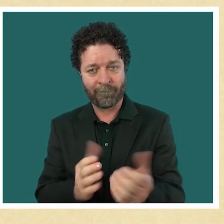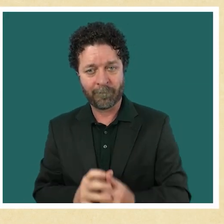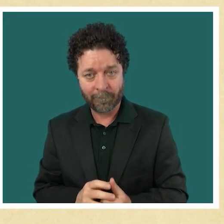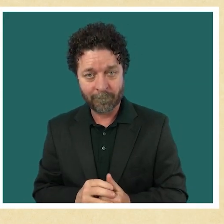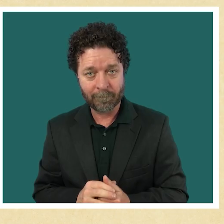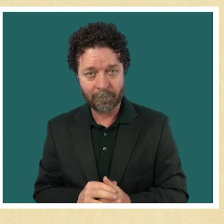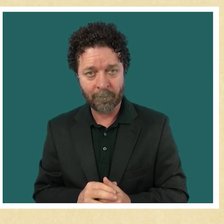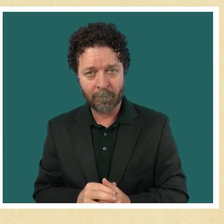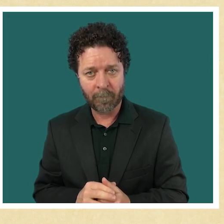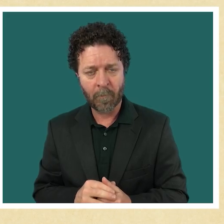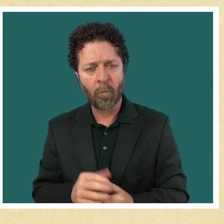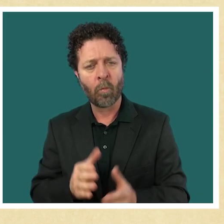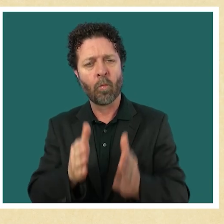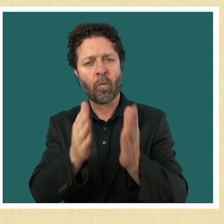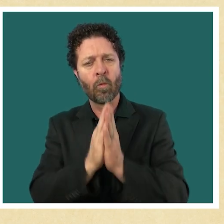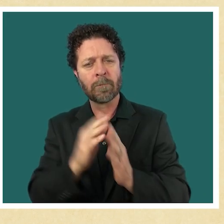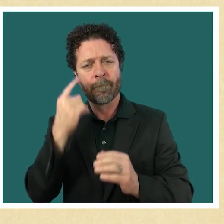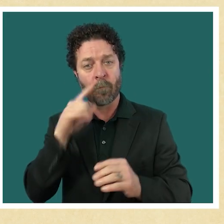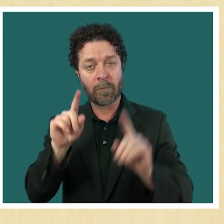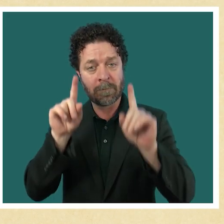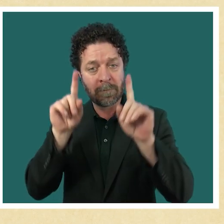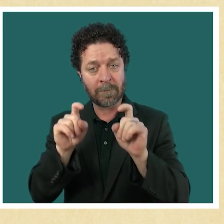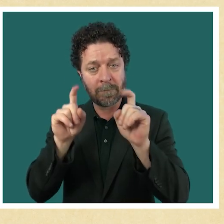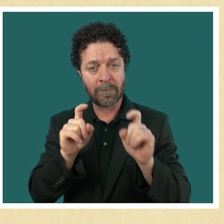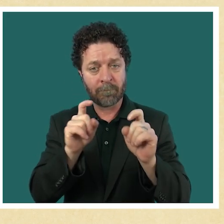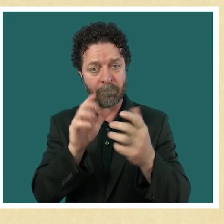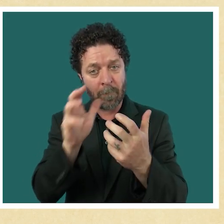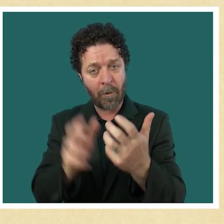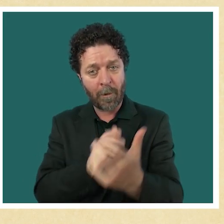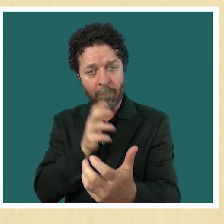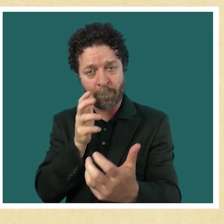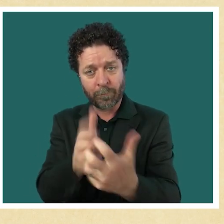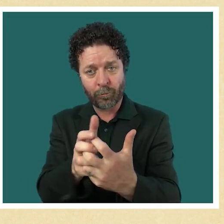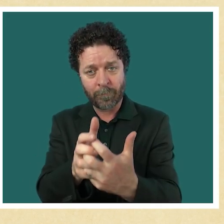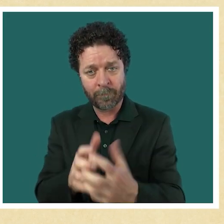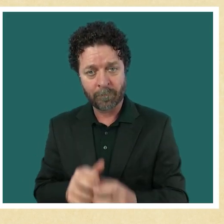Disability Rights Arizona presents Requesting Testing Accommodations.